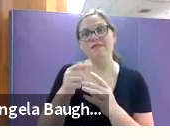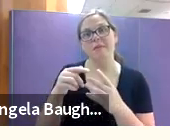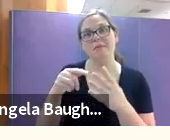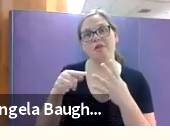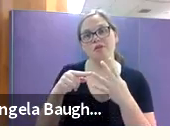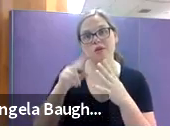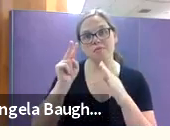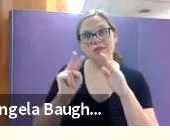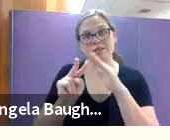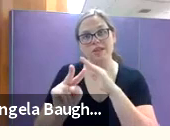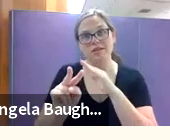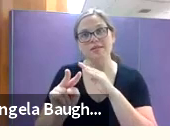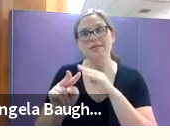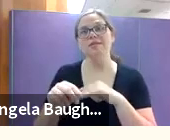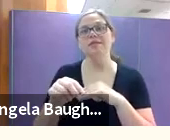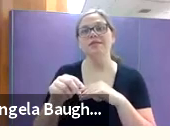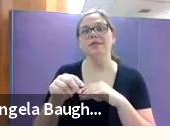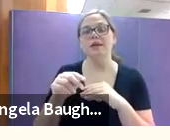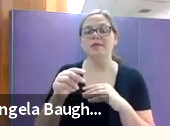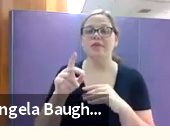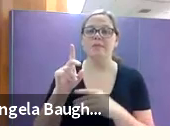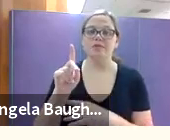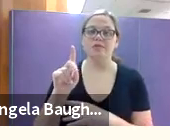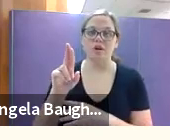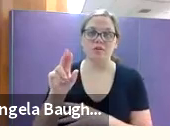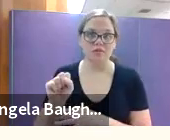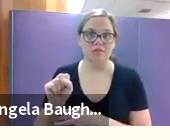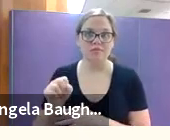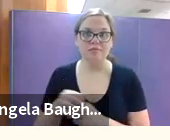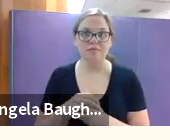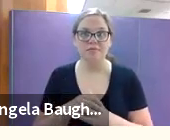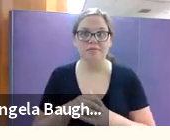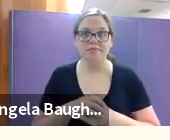as proposed by the Department of Aging and Rehab Services.